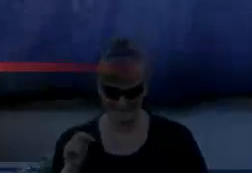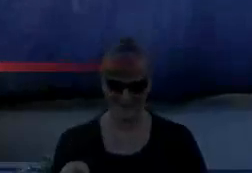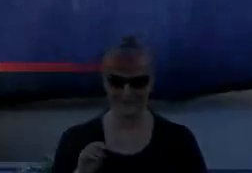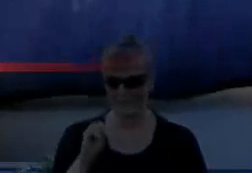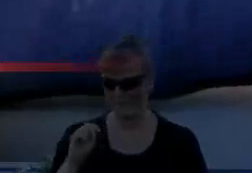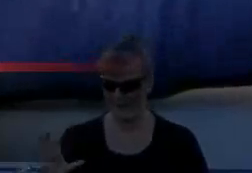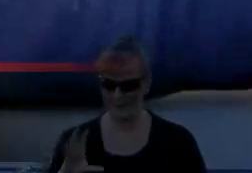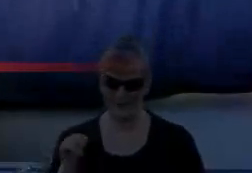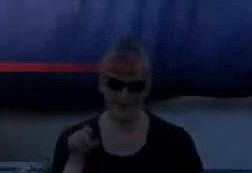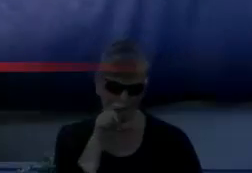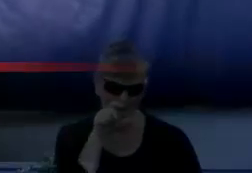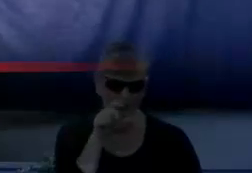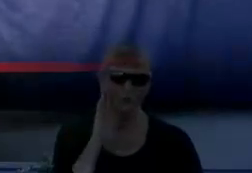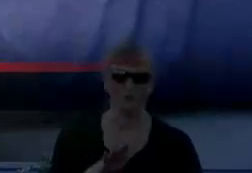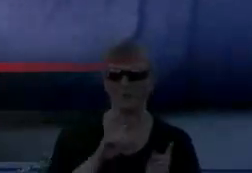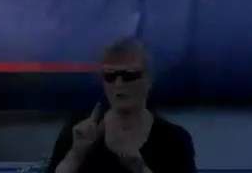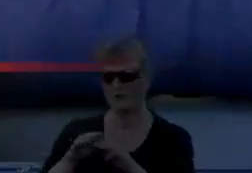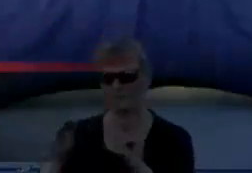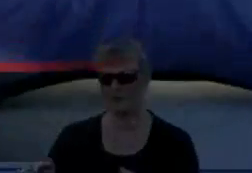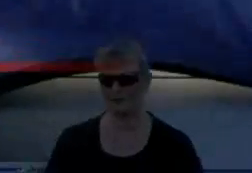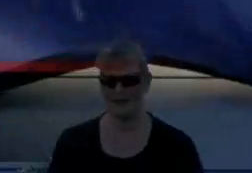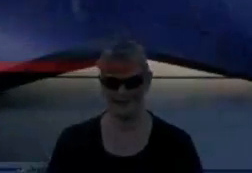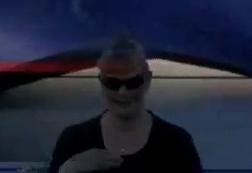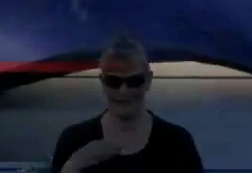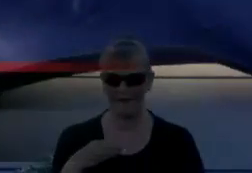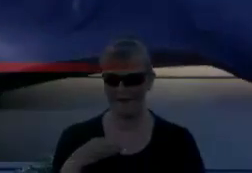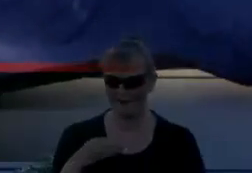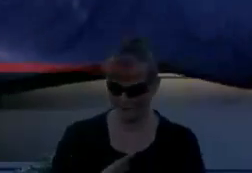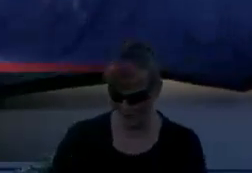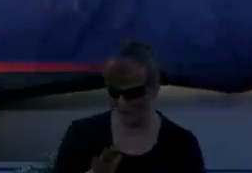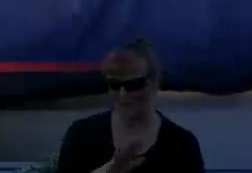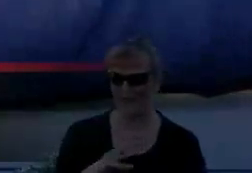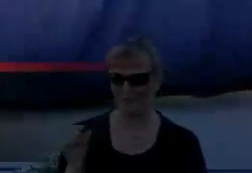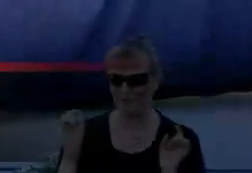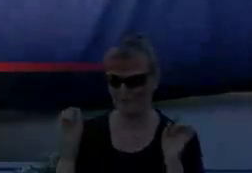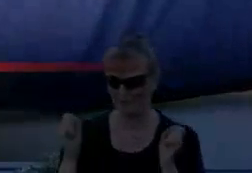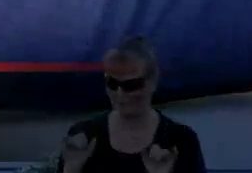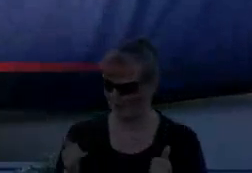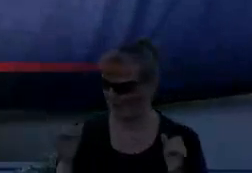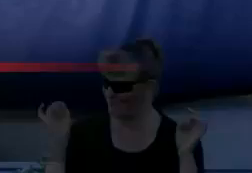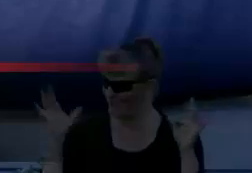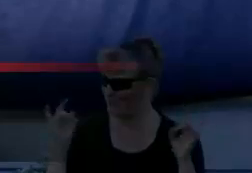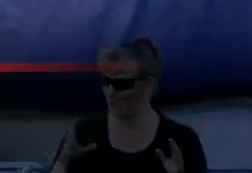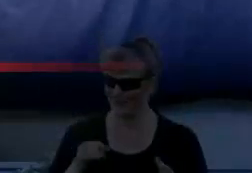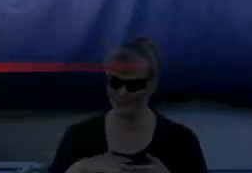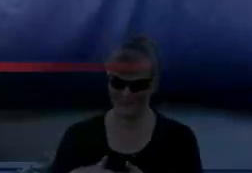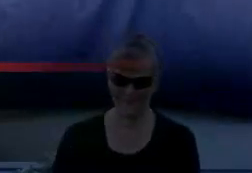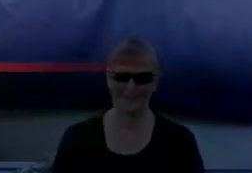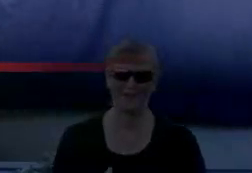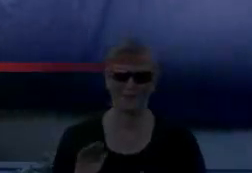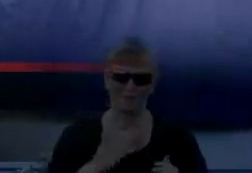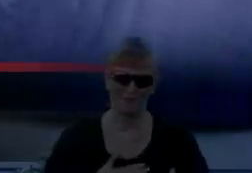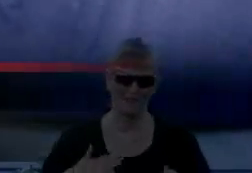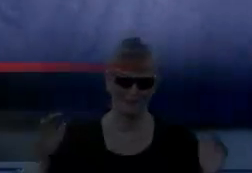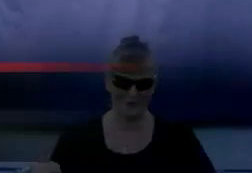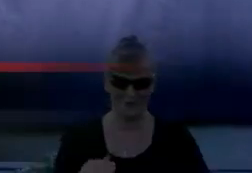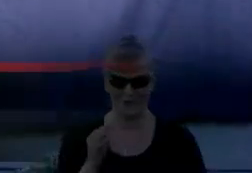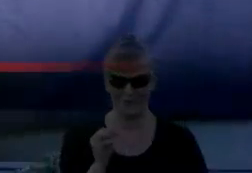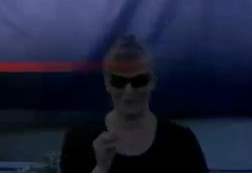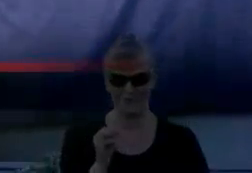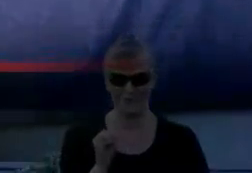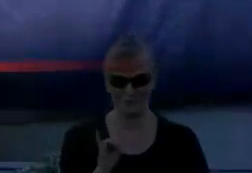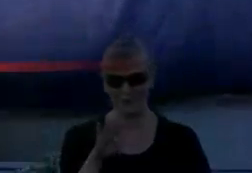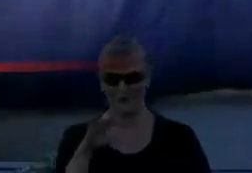be attending Montana State University Billings to study business and play volleyball. Please welcome valedictorian Marissa